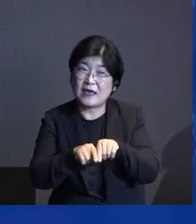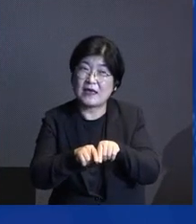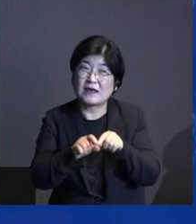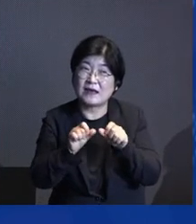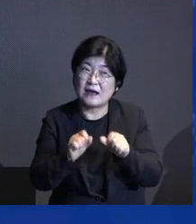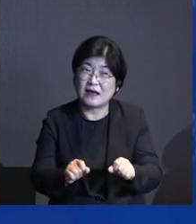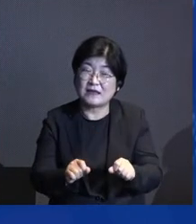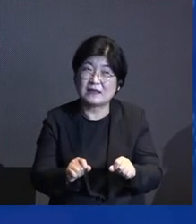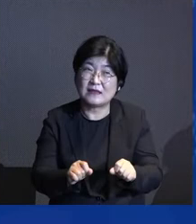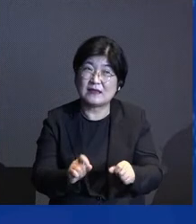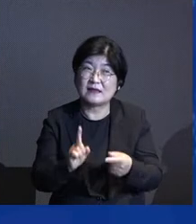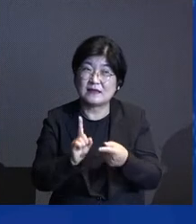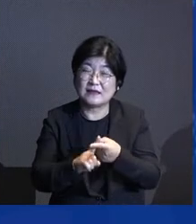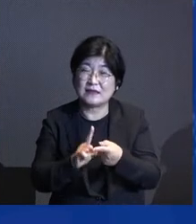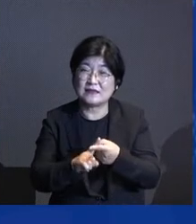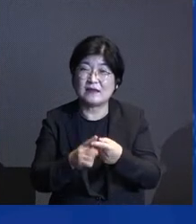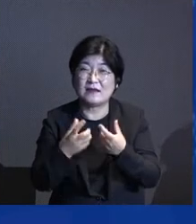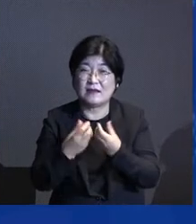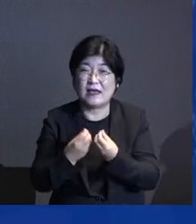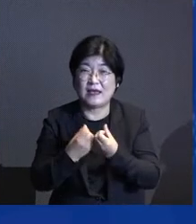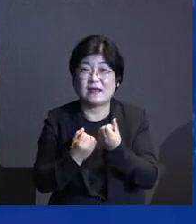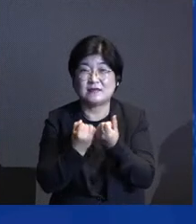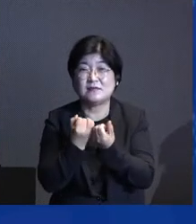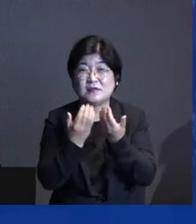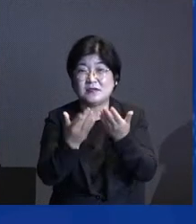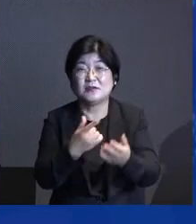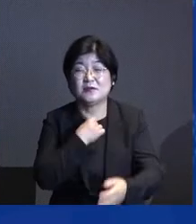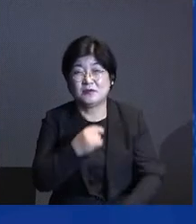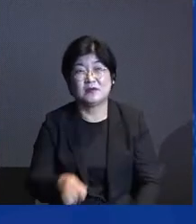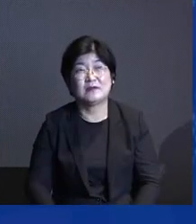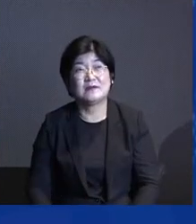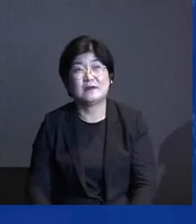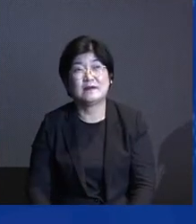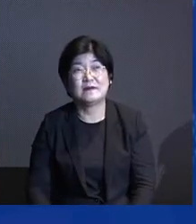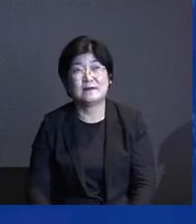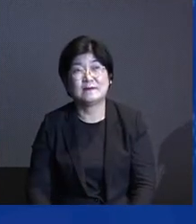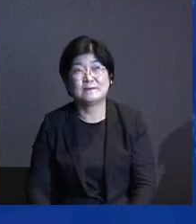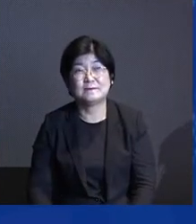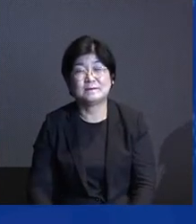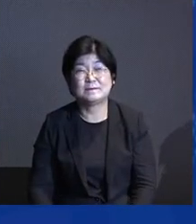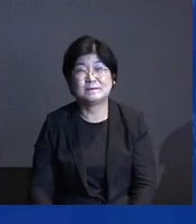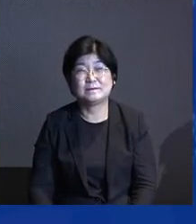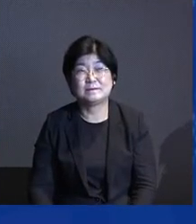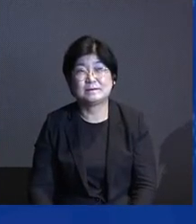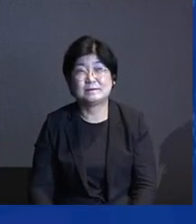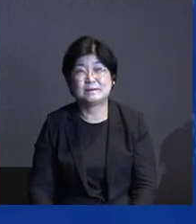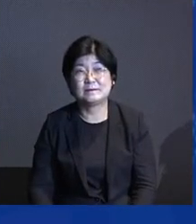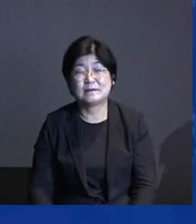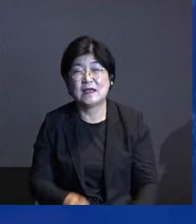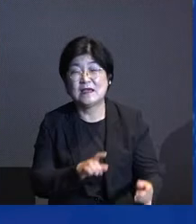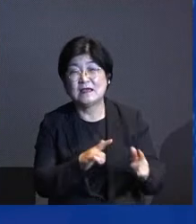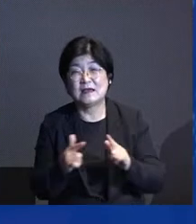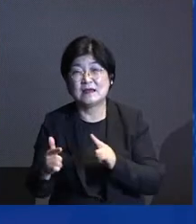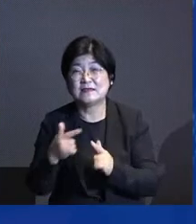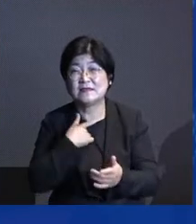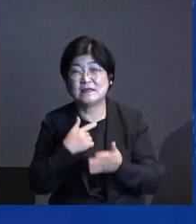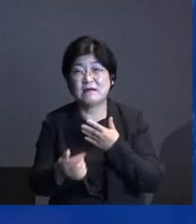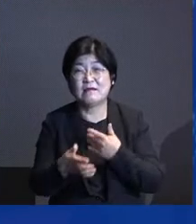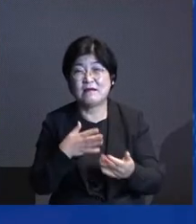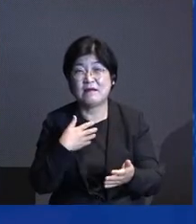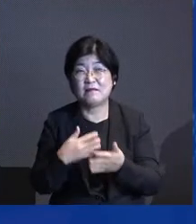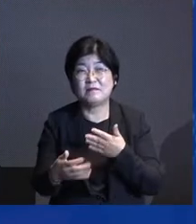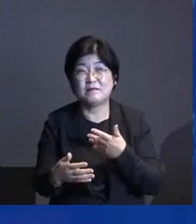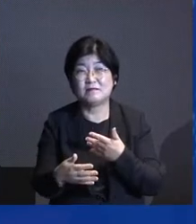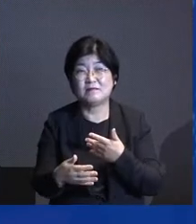people. Within our project, we have made various experiences with the formats